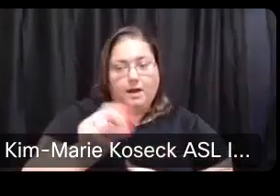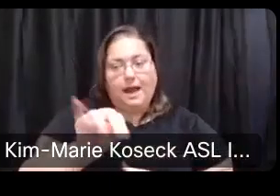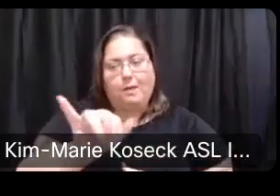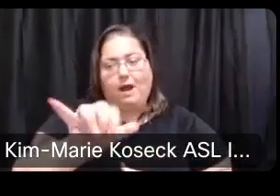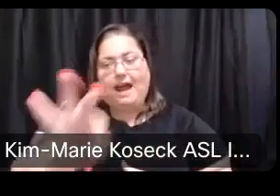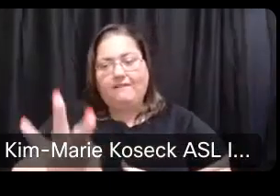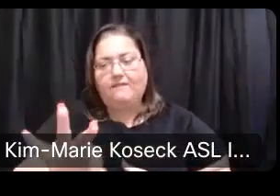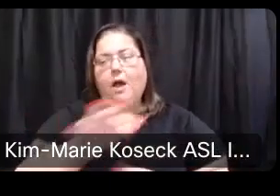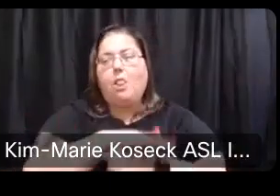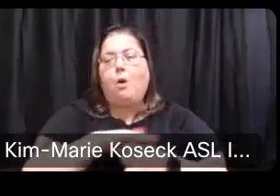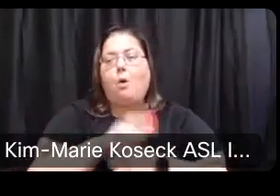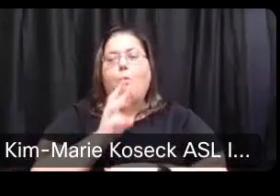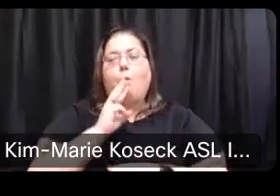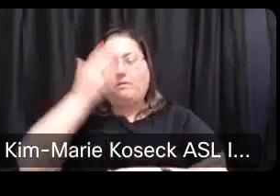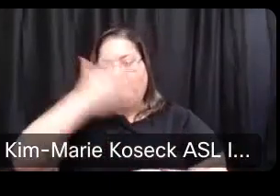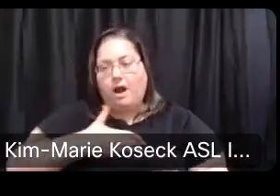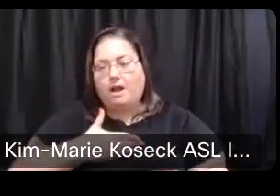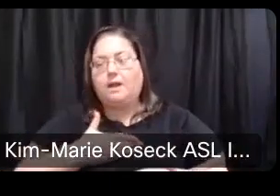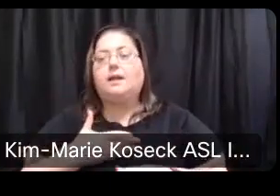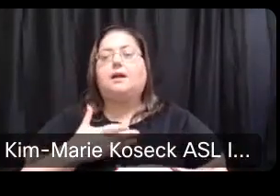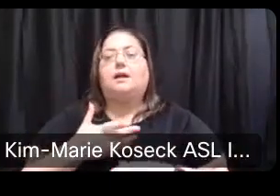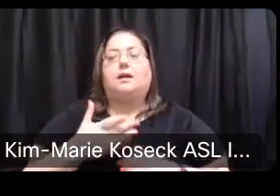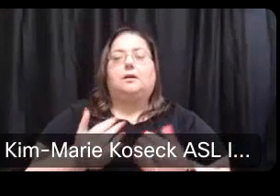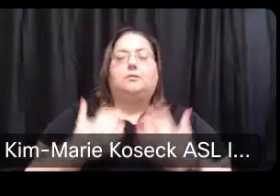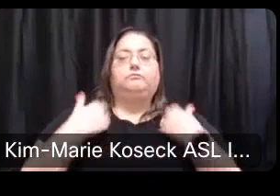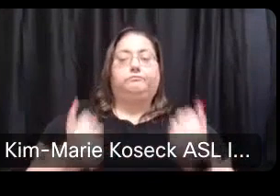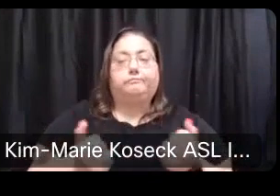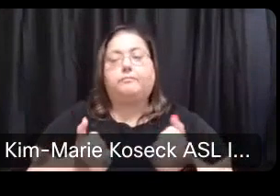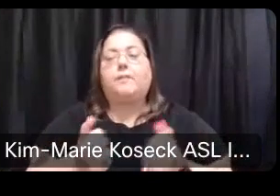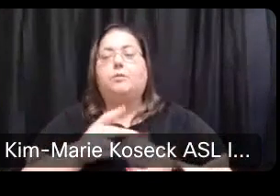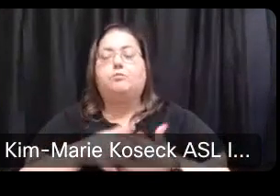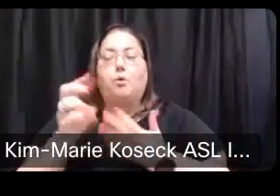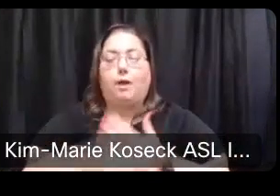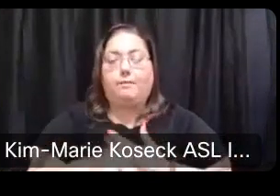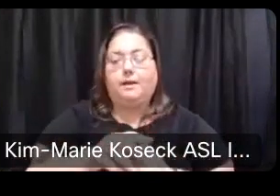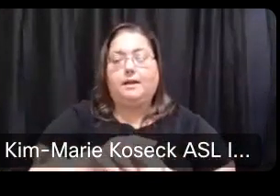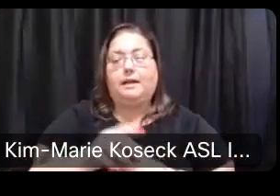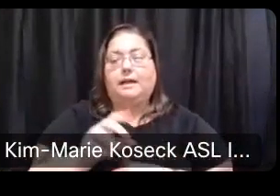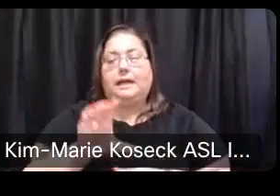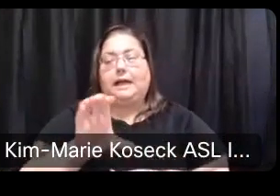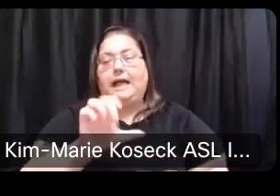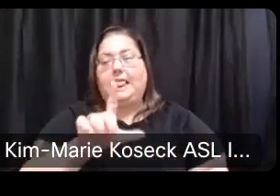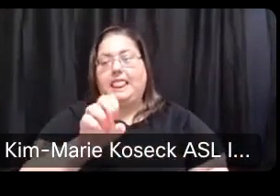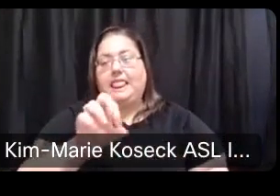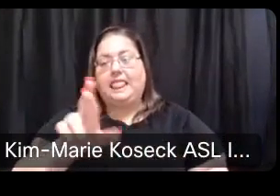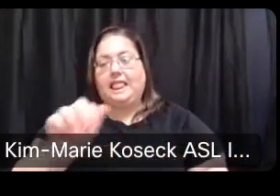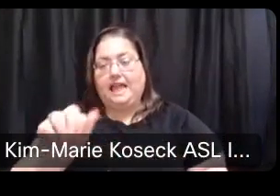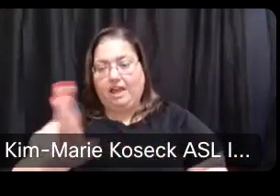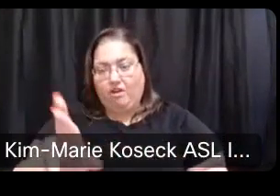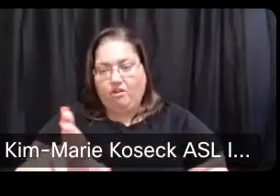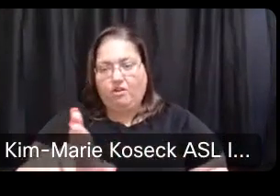Revitalization. D, Coastal Lakeshore Economy and Resiliency, CLEAR, the subject of Jamie's talk